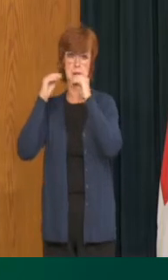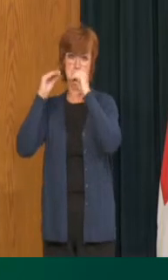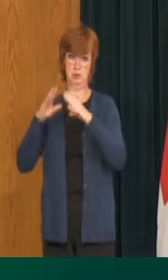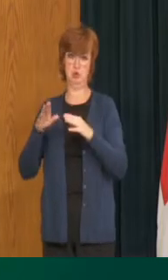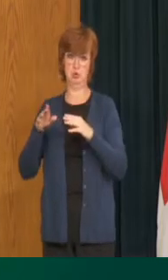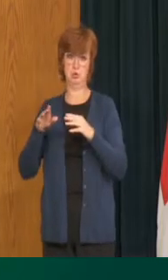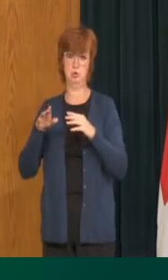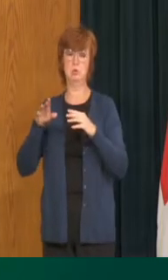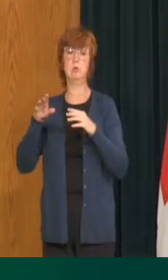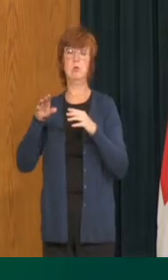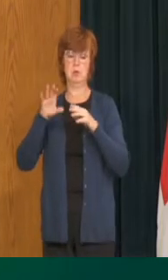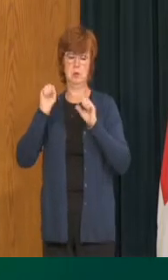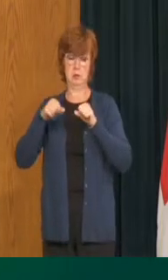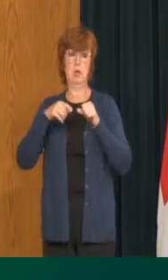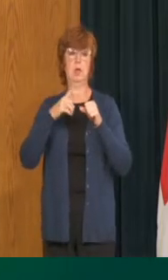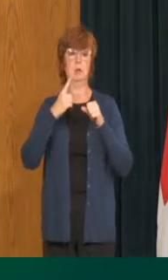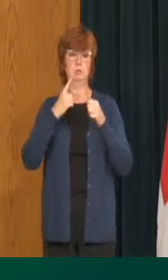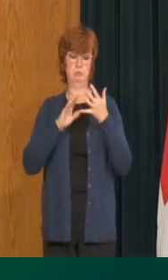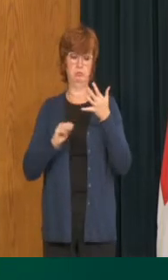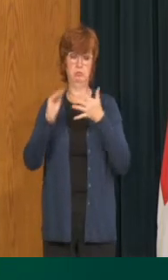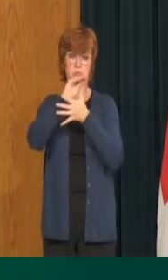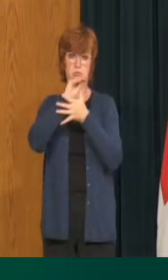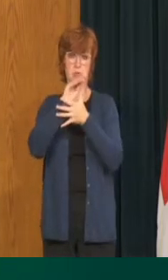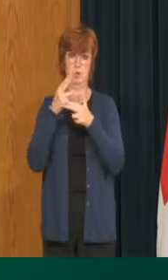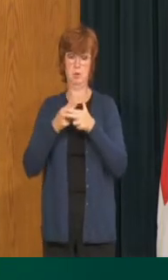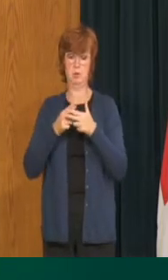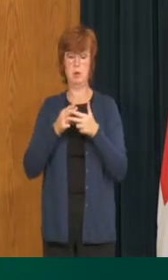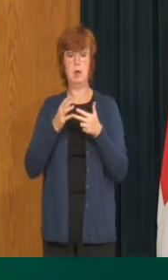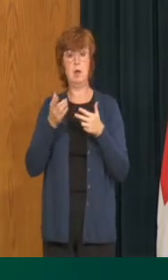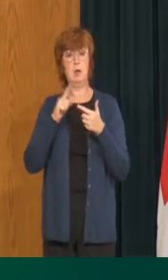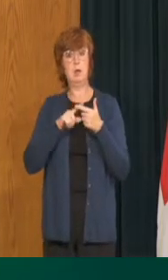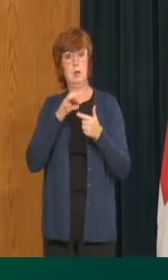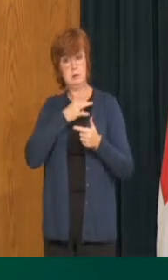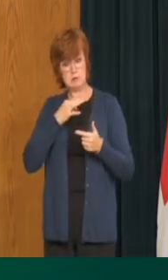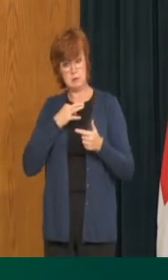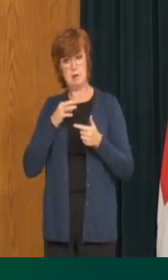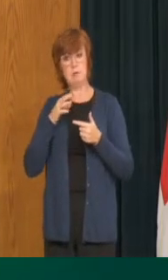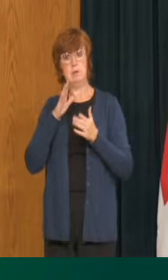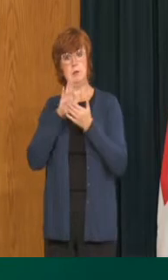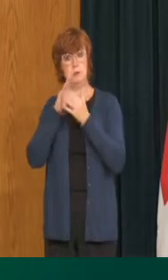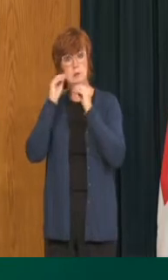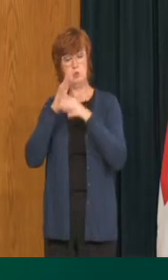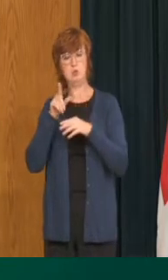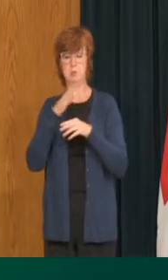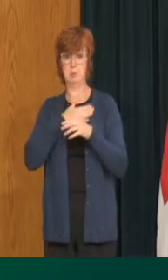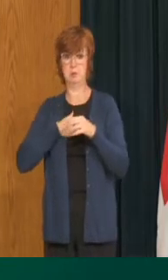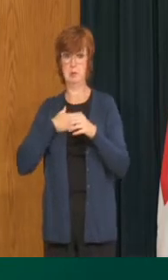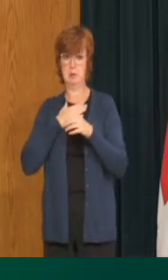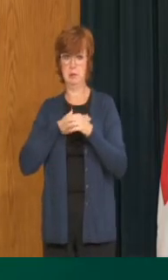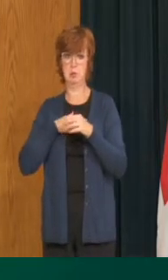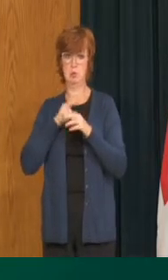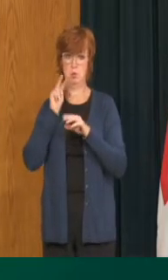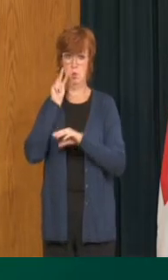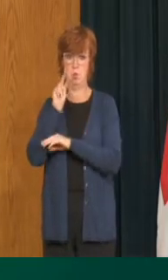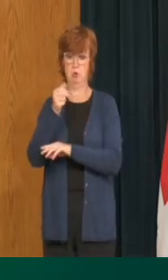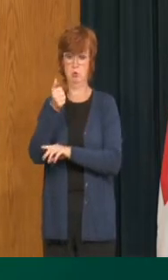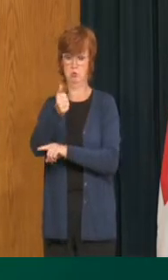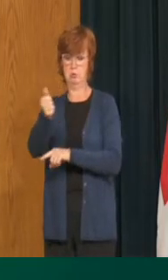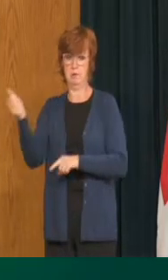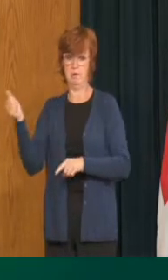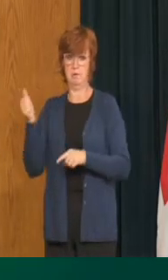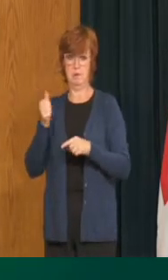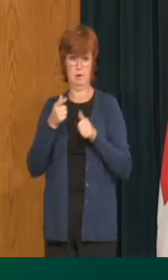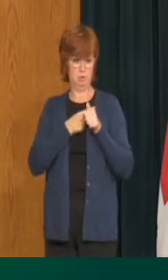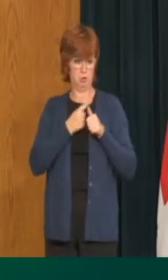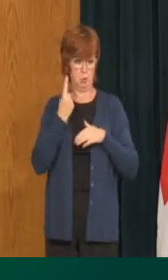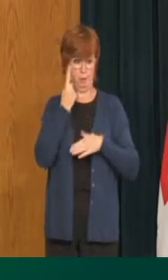students are encouraged to self-monitor, and parents to monitor their children and stay home and seek testing throughout the coming weeks. This is not just before